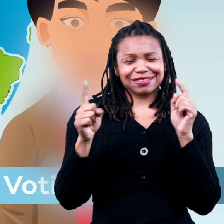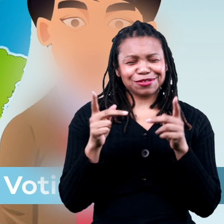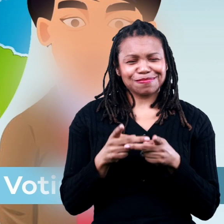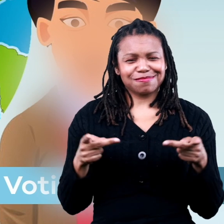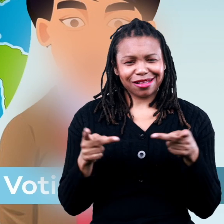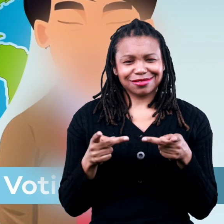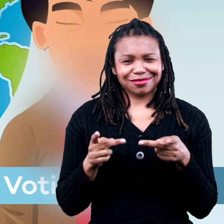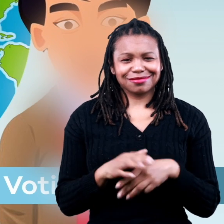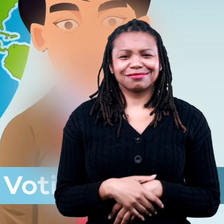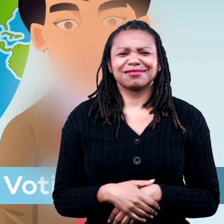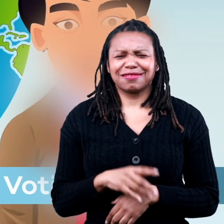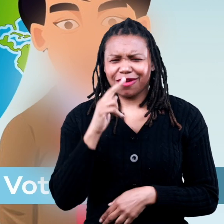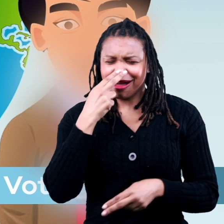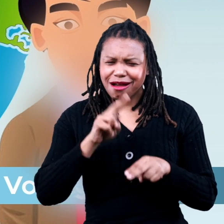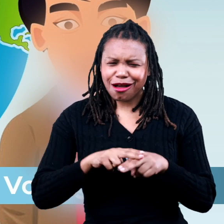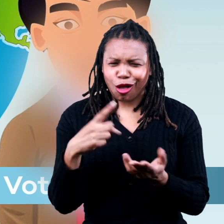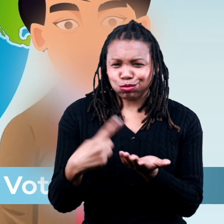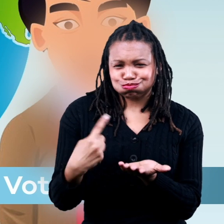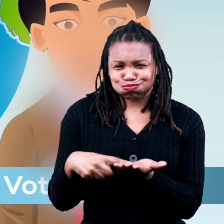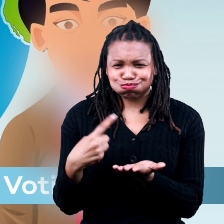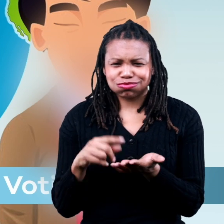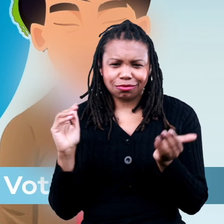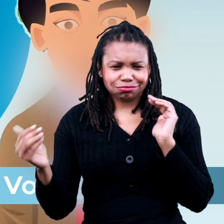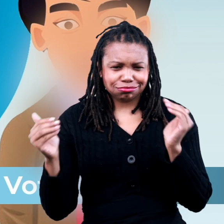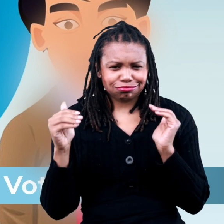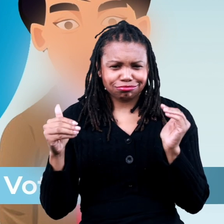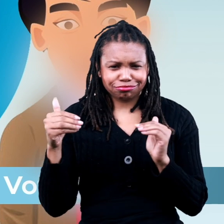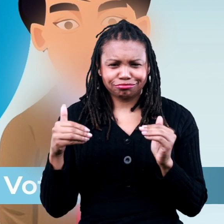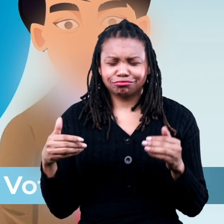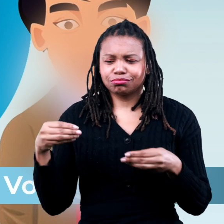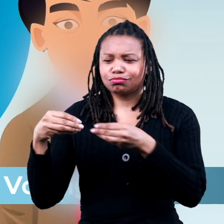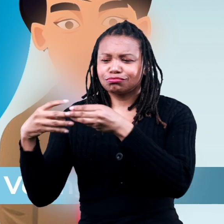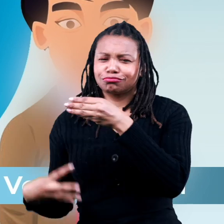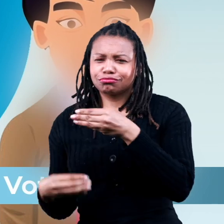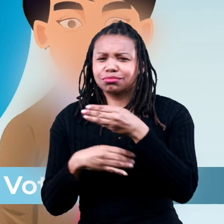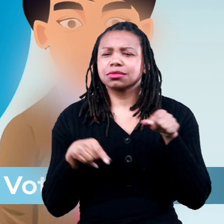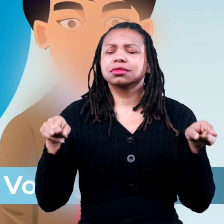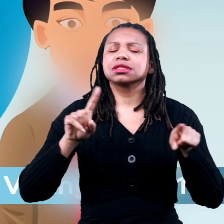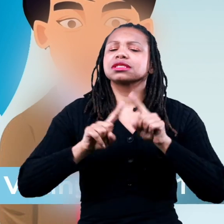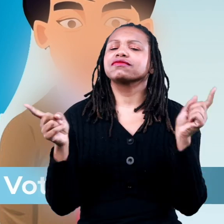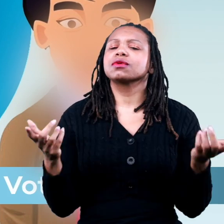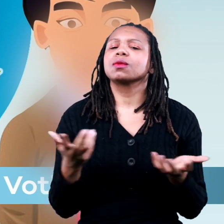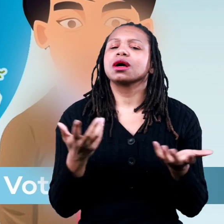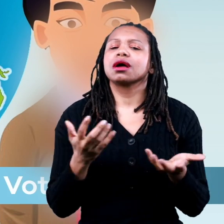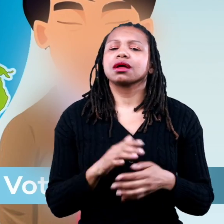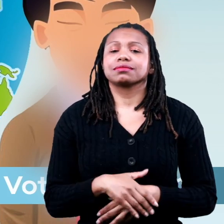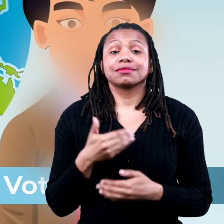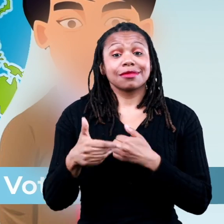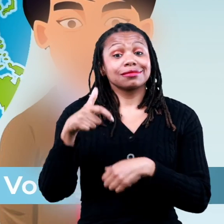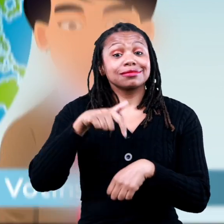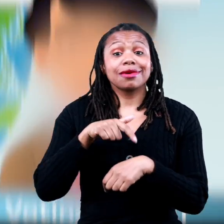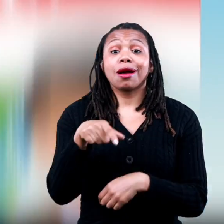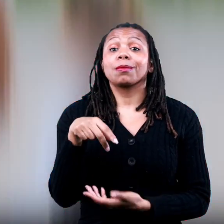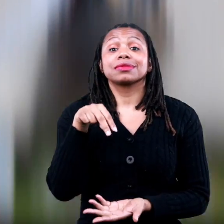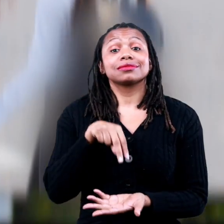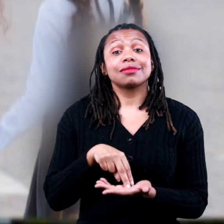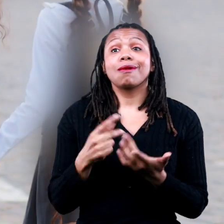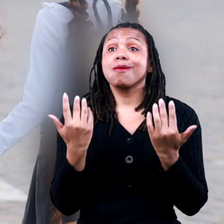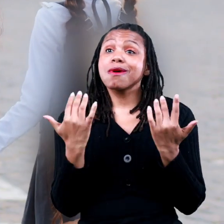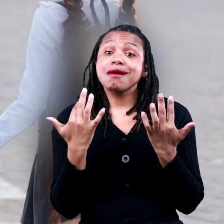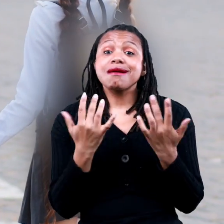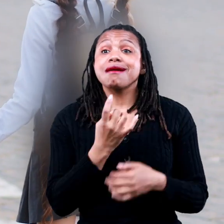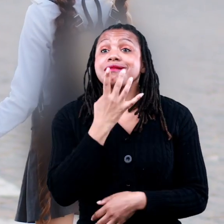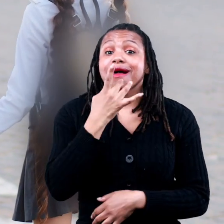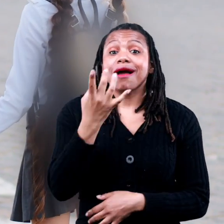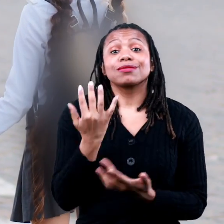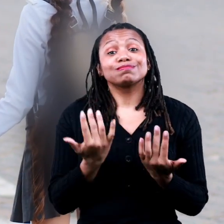who lives in another place, it could be fun to compare and contrast the laws where you live. So, the next